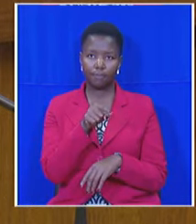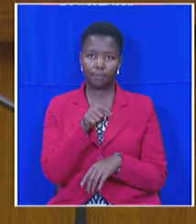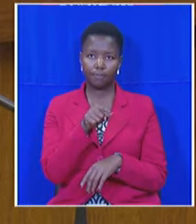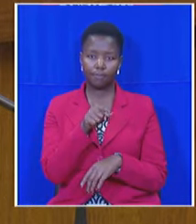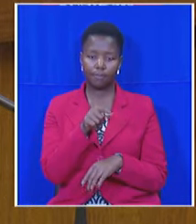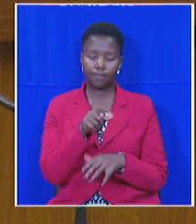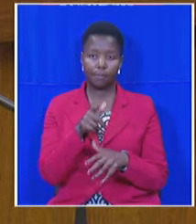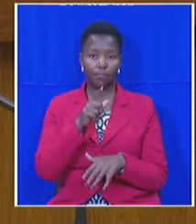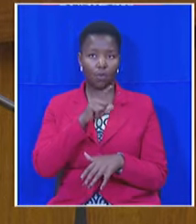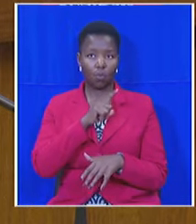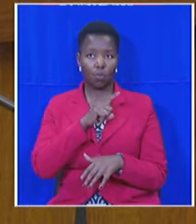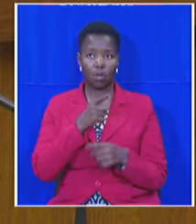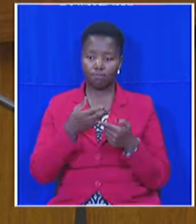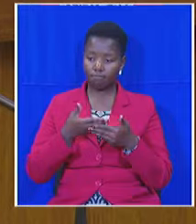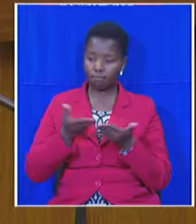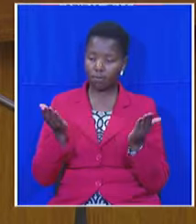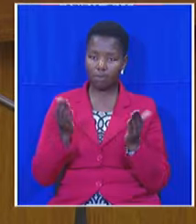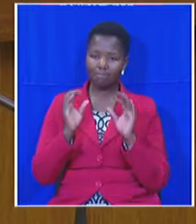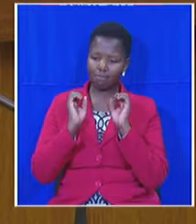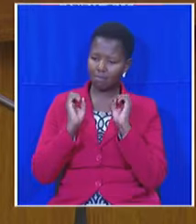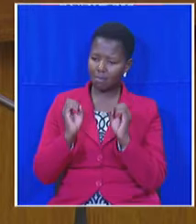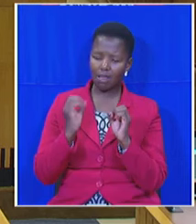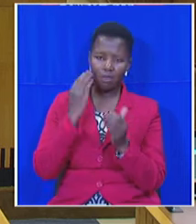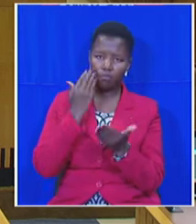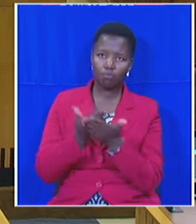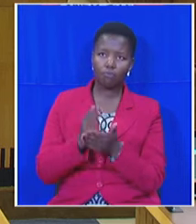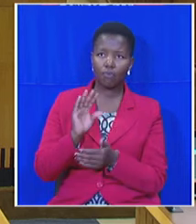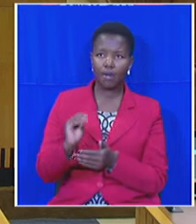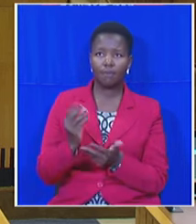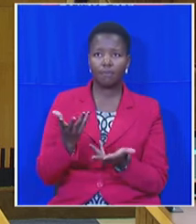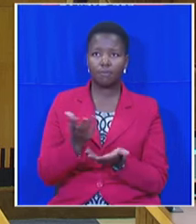the ANC will support this budget. Thank you very much. Thank you.